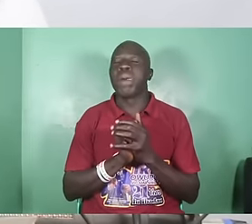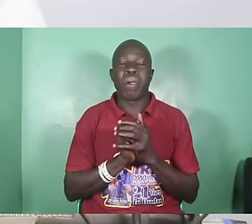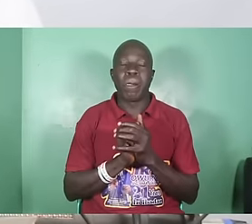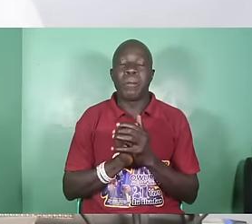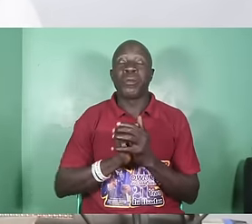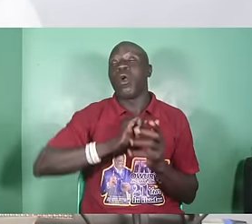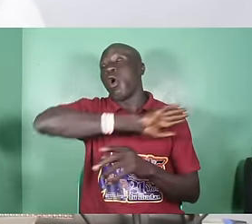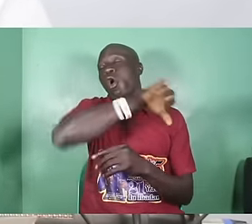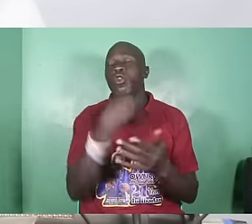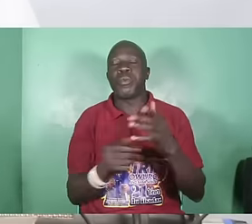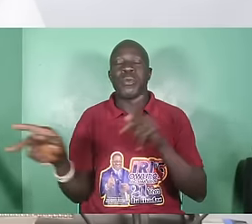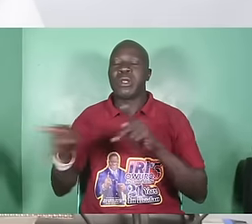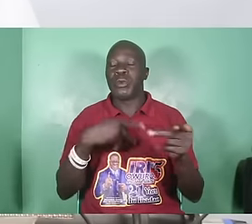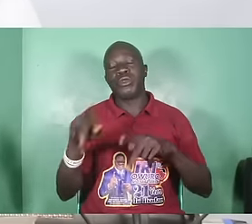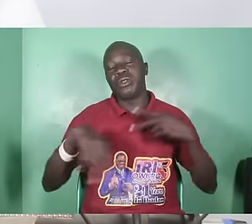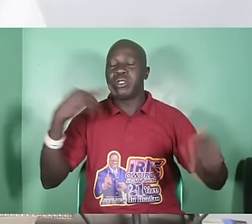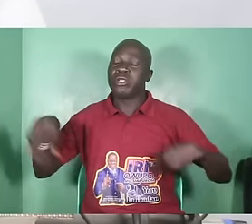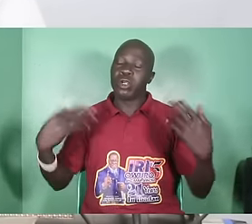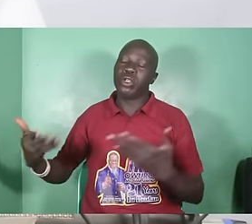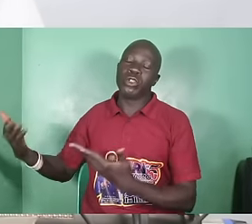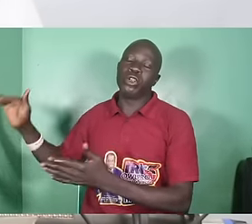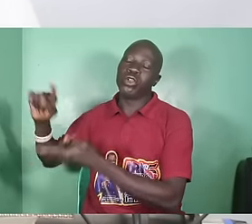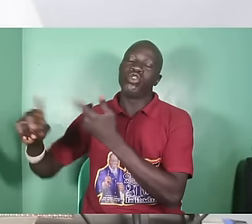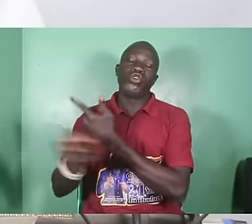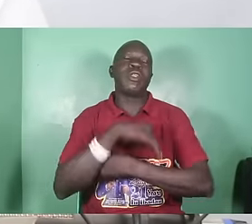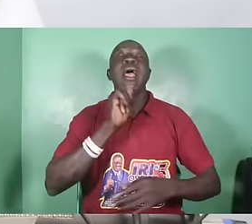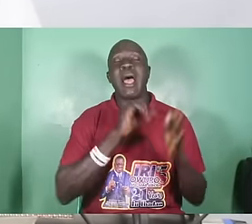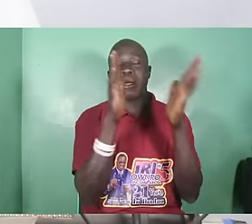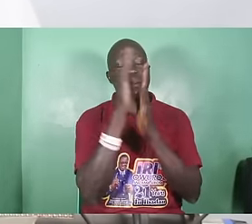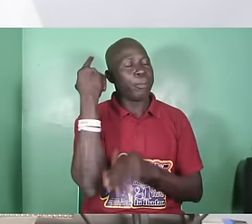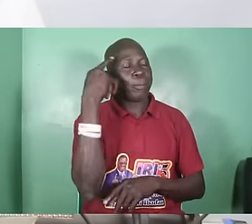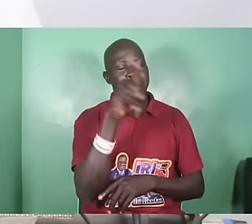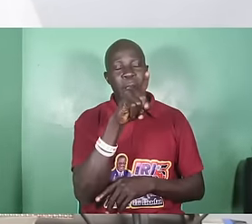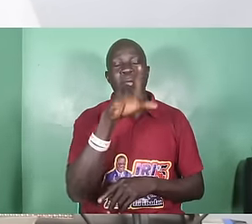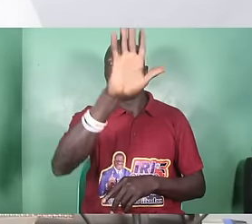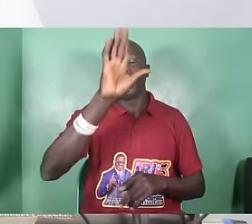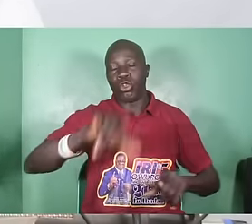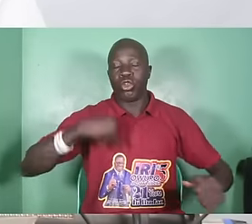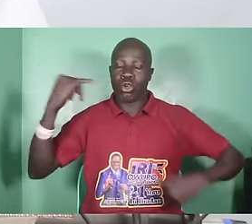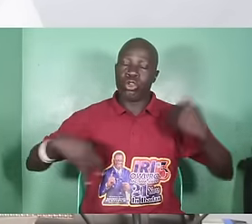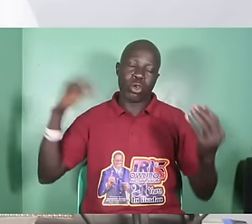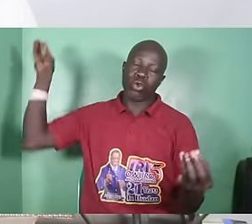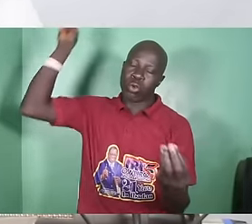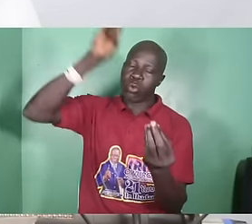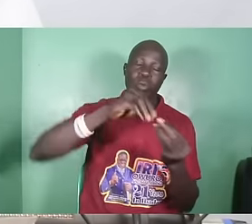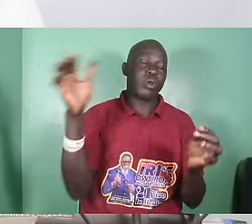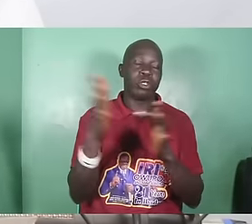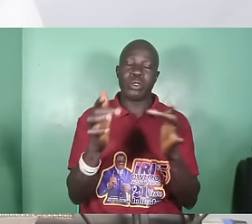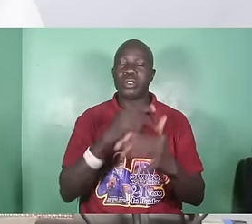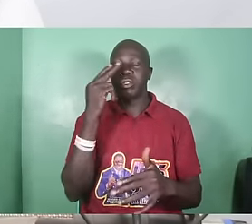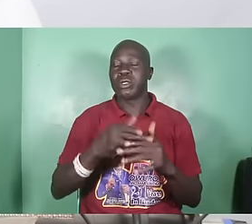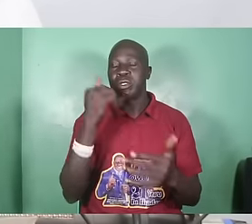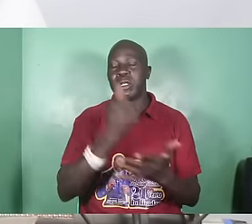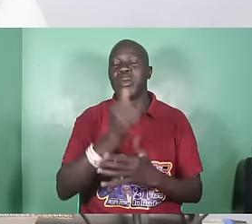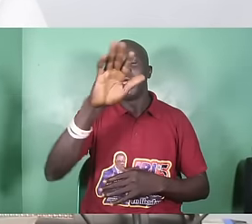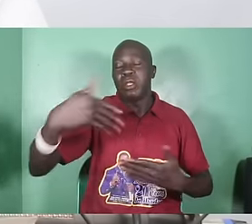Kaskata. Gbogbo e te se kayo lo. All of you in the face of joy today. Gbogbo duwa. I pray. Ayo ya ma po si loruko. Amen. Je o multiply